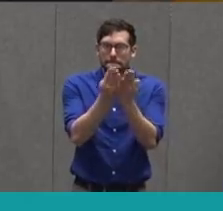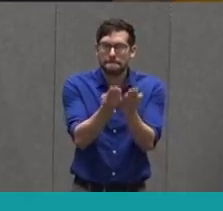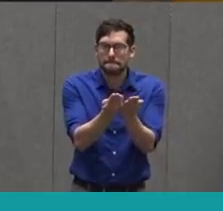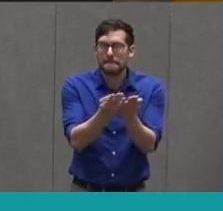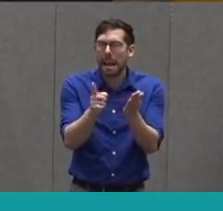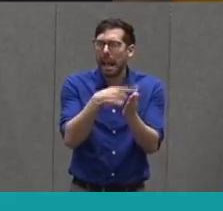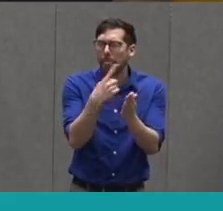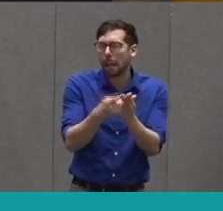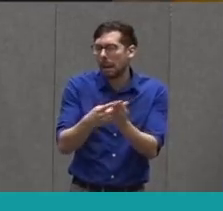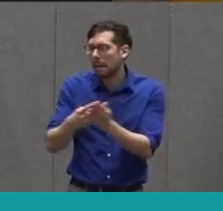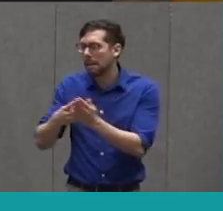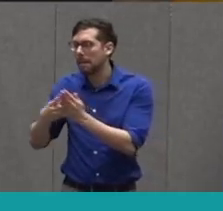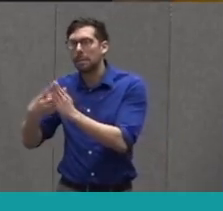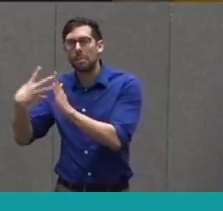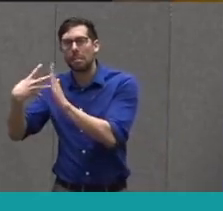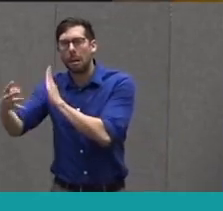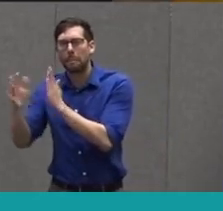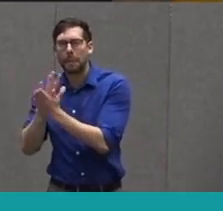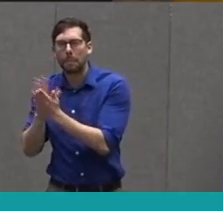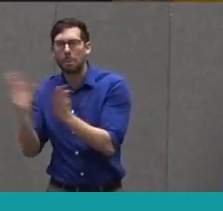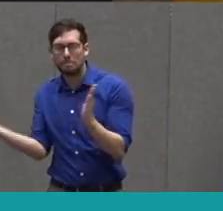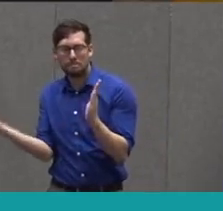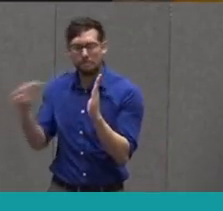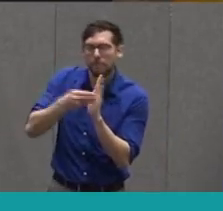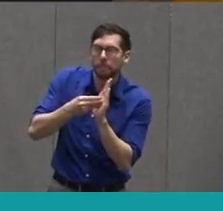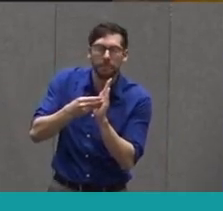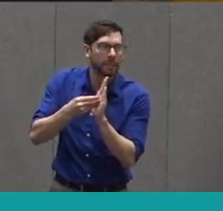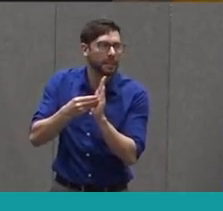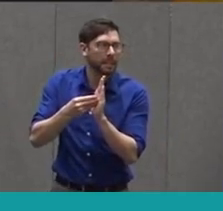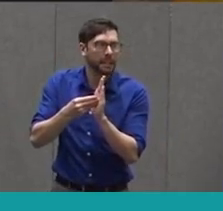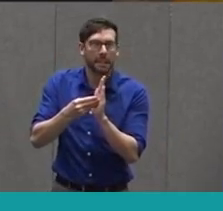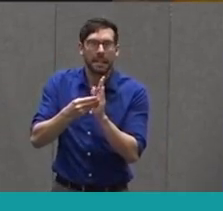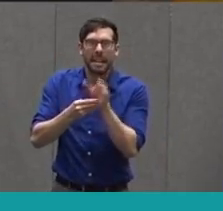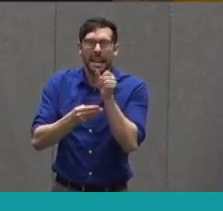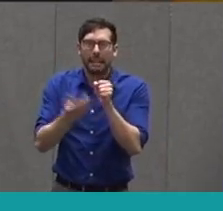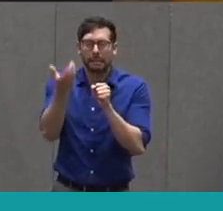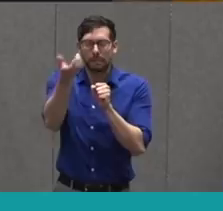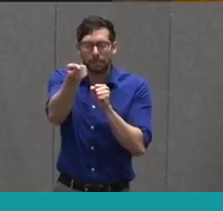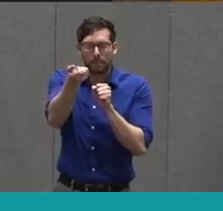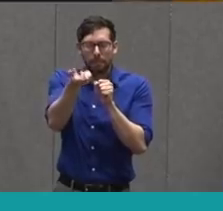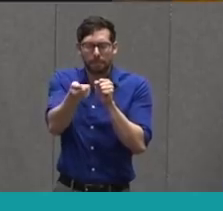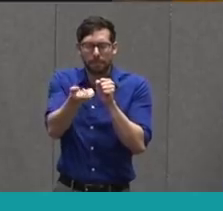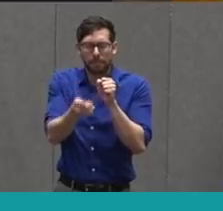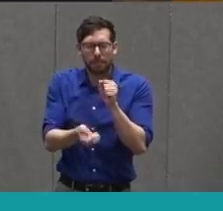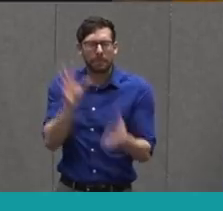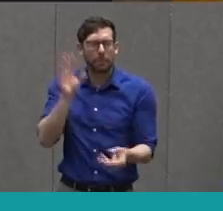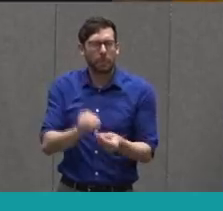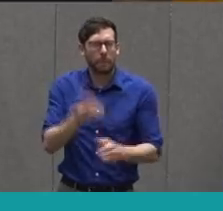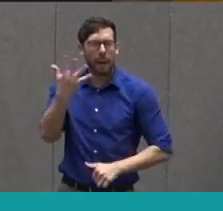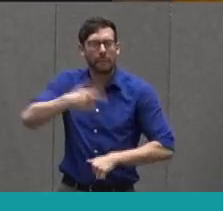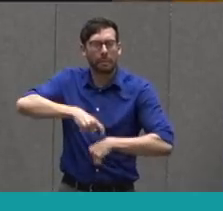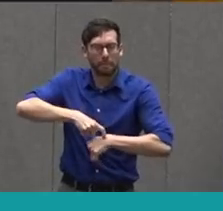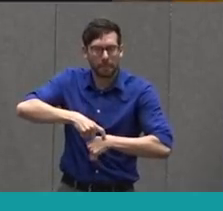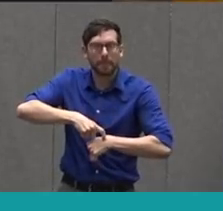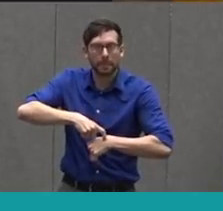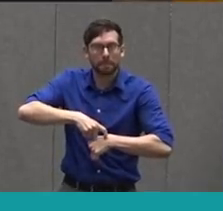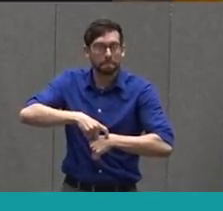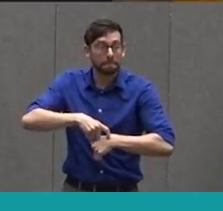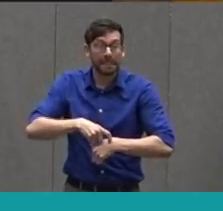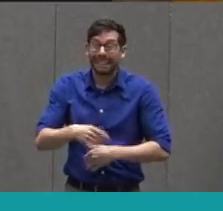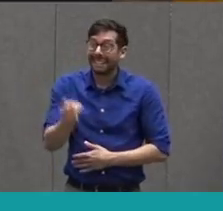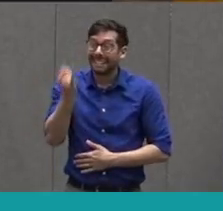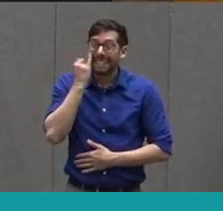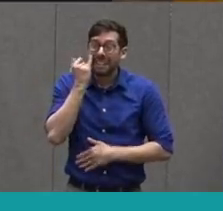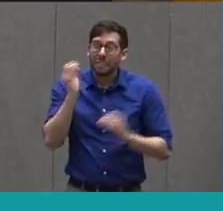inside, and then I just stapled, I think, five times down the side. Now, if you don't have a stapler or staples at